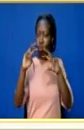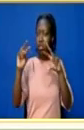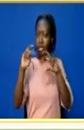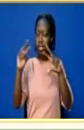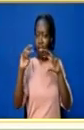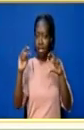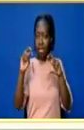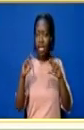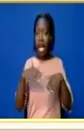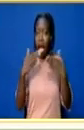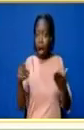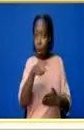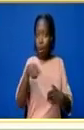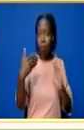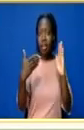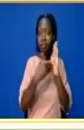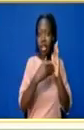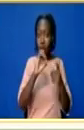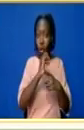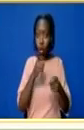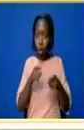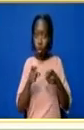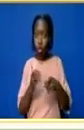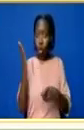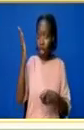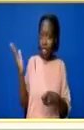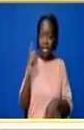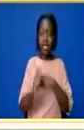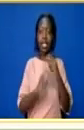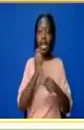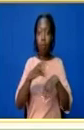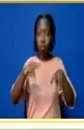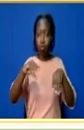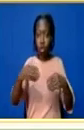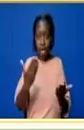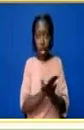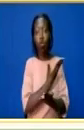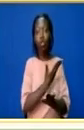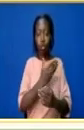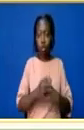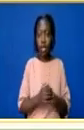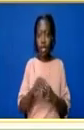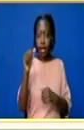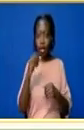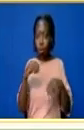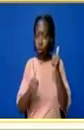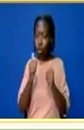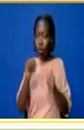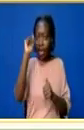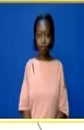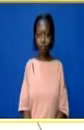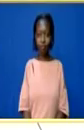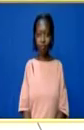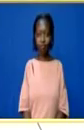prevent and control this soil erosion? All right. The one that we have called